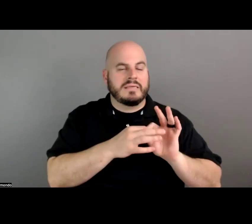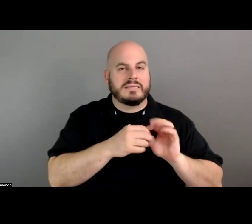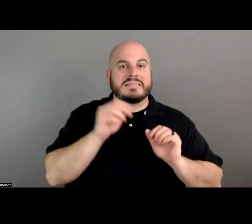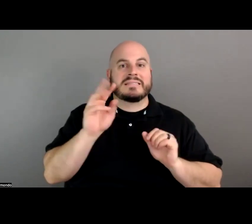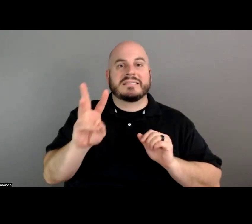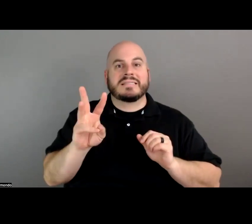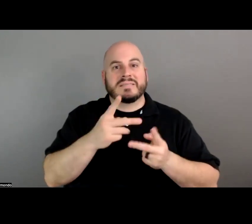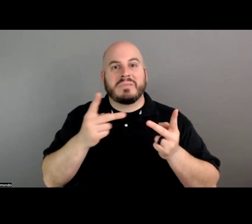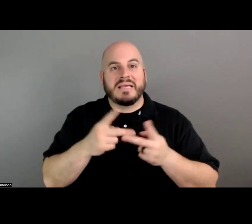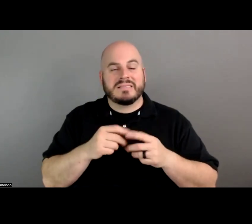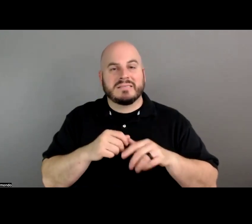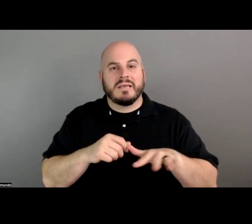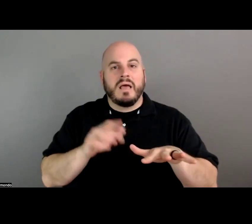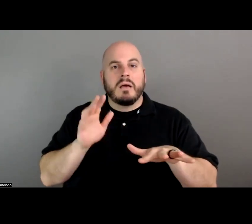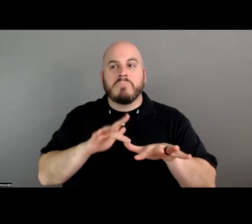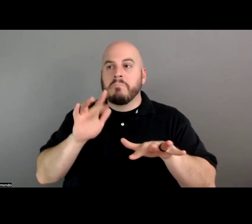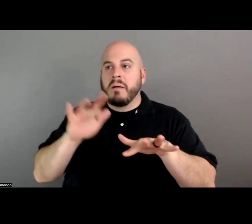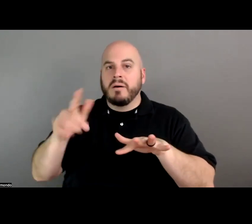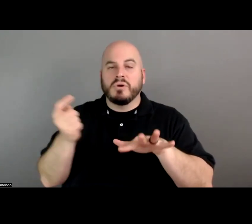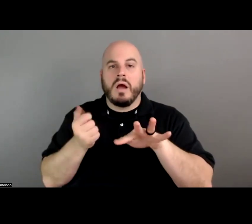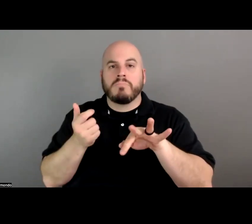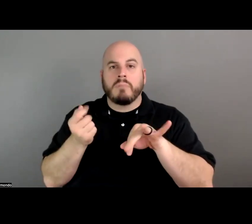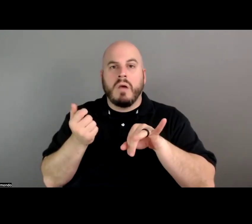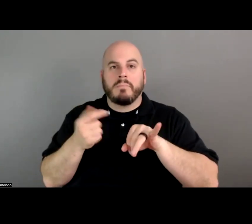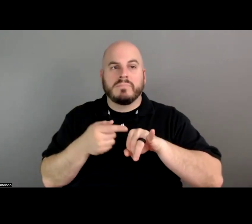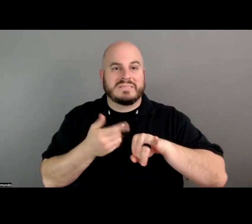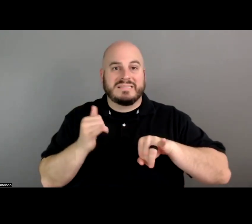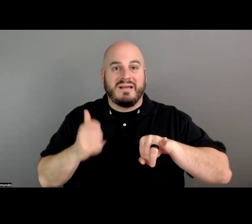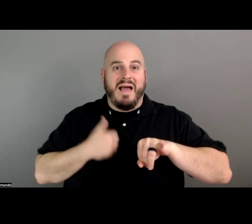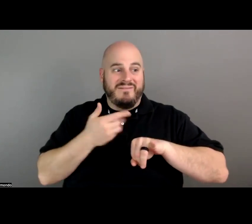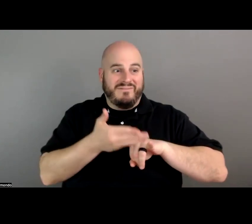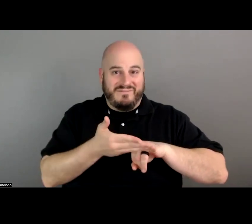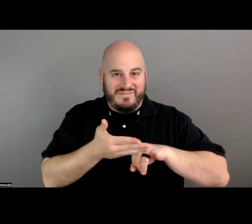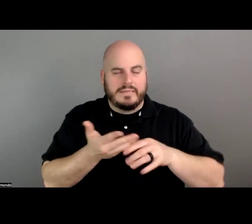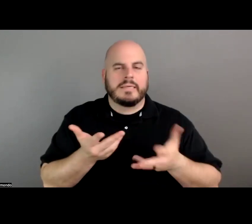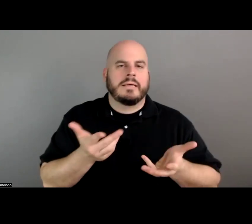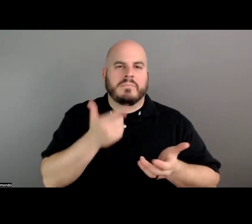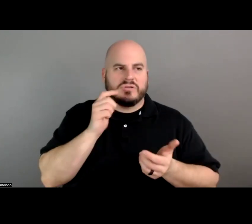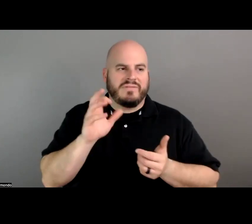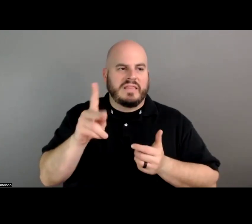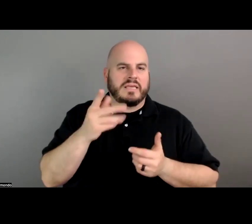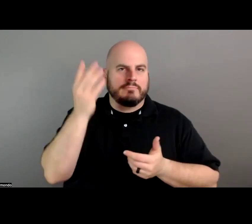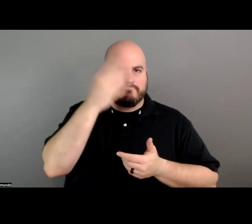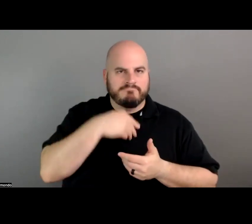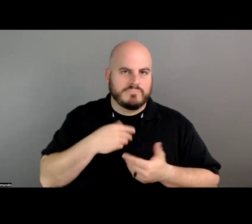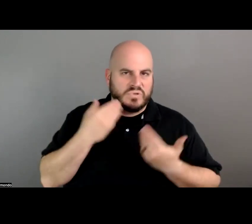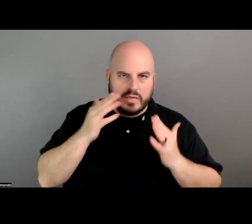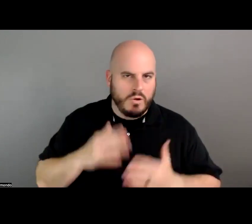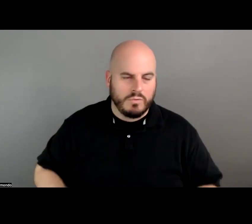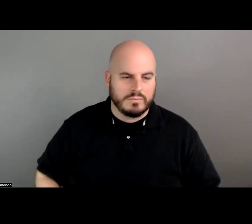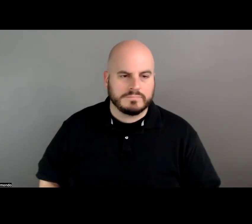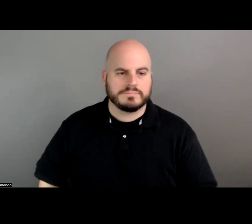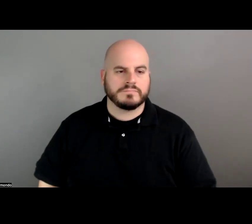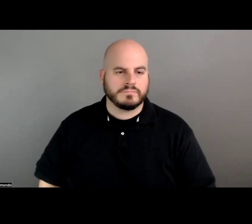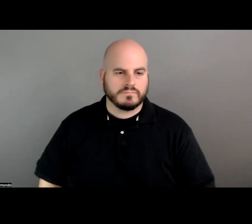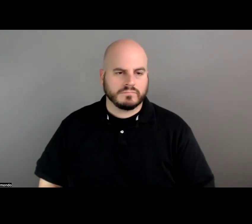count 4 of them, that's where leaving the page up becomes the problem, because you could have a link you didn't know about. So I'd be looking for, like, I'd look